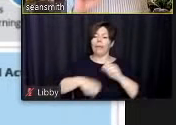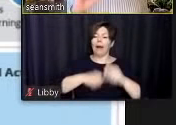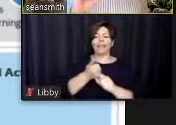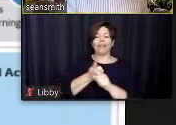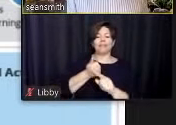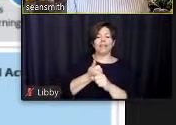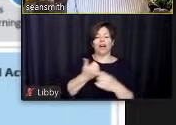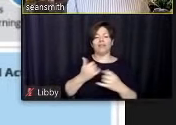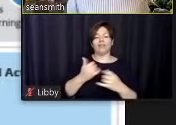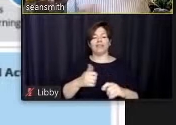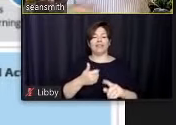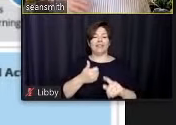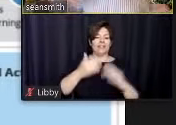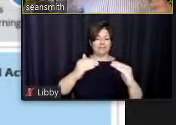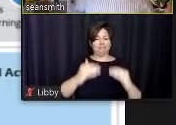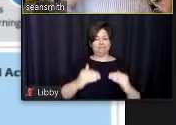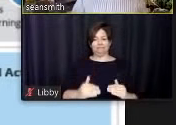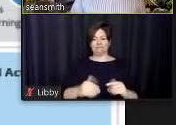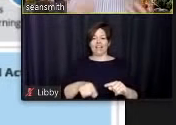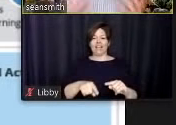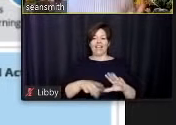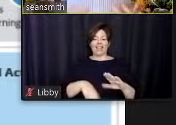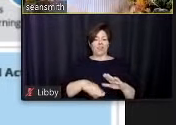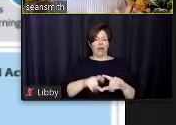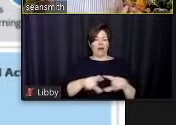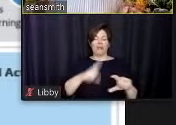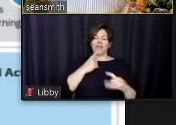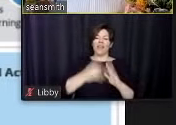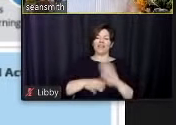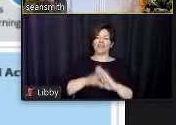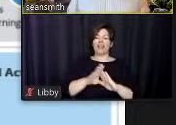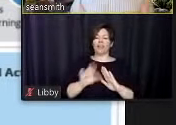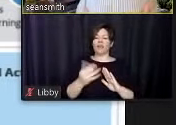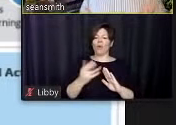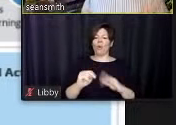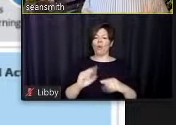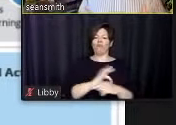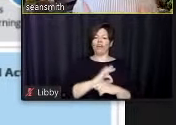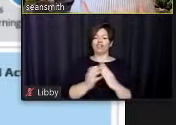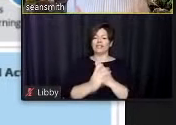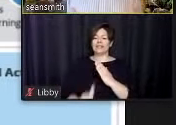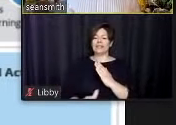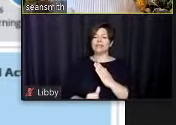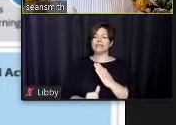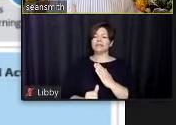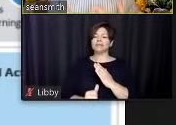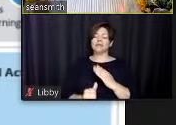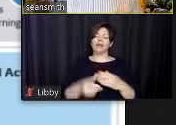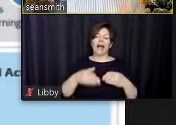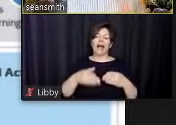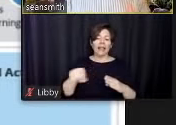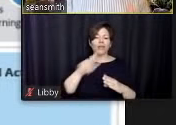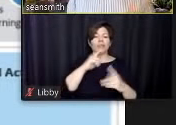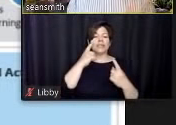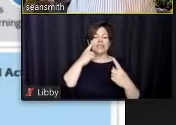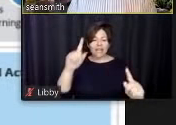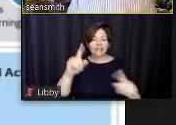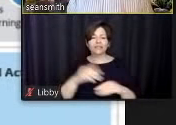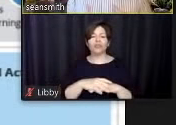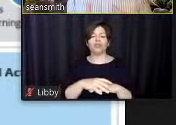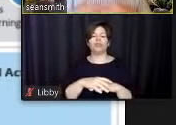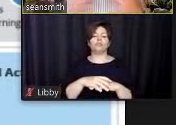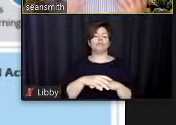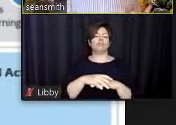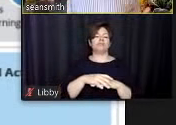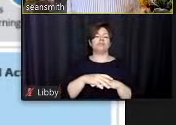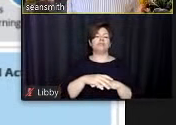They're self-monitoring. They're developing those executive function skills that allow them to be a successful, self-determined learner.